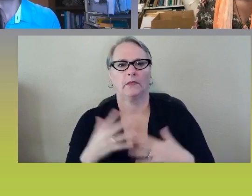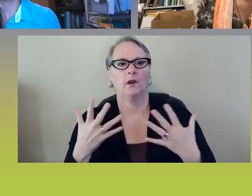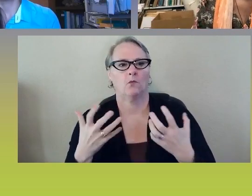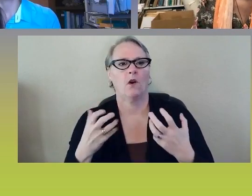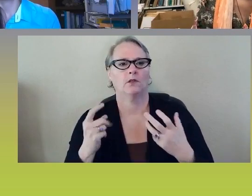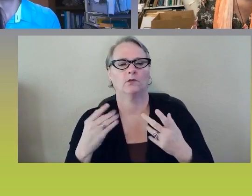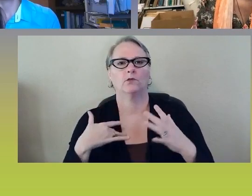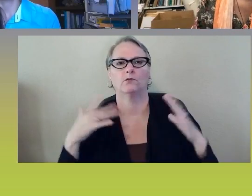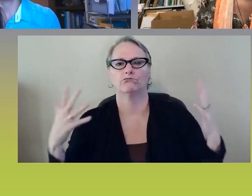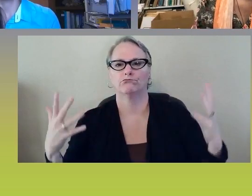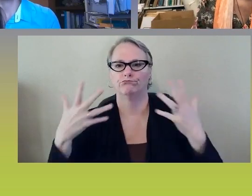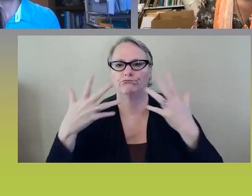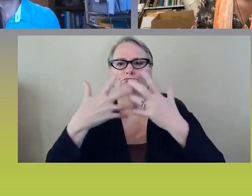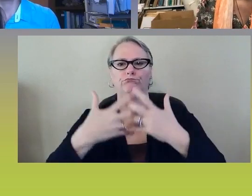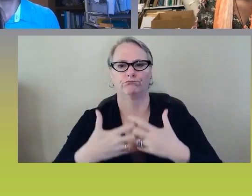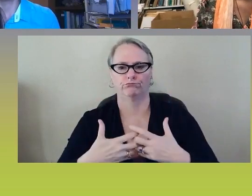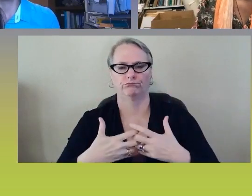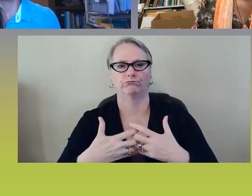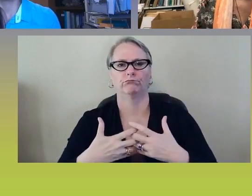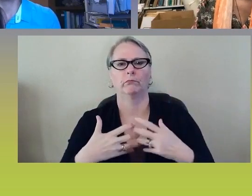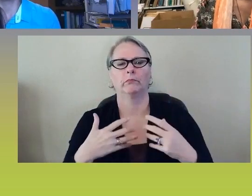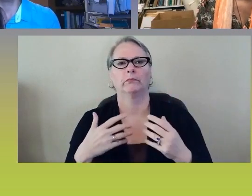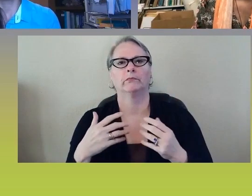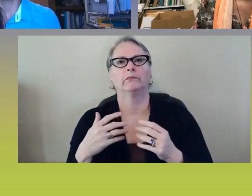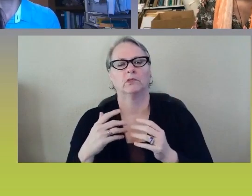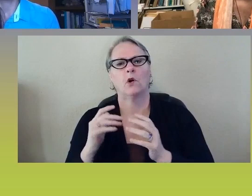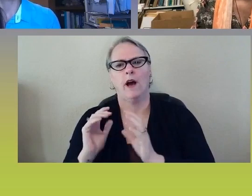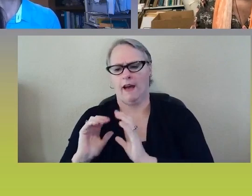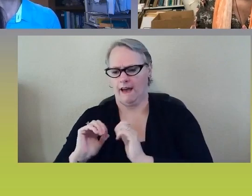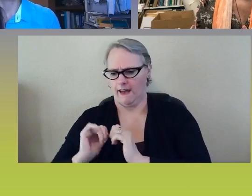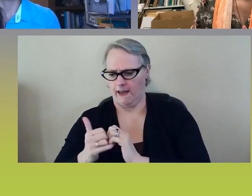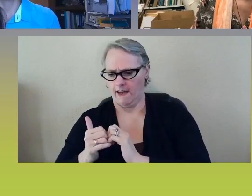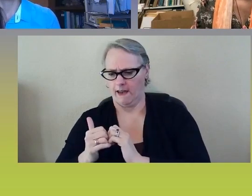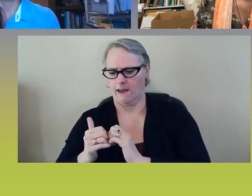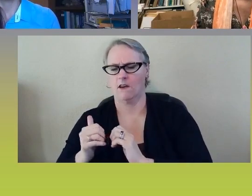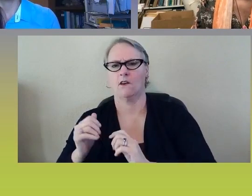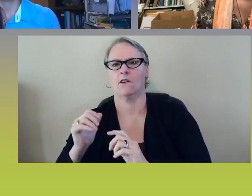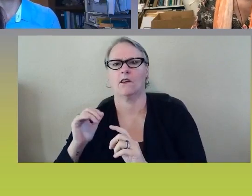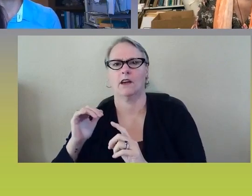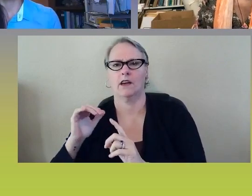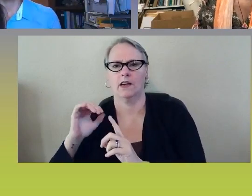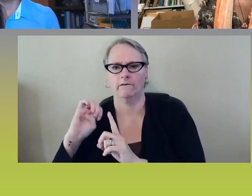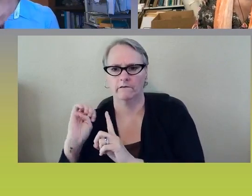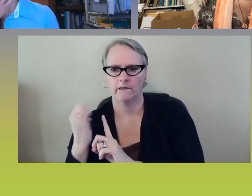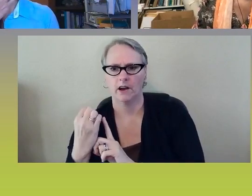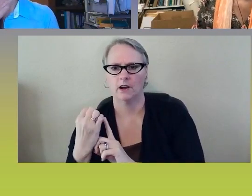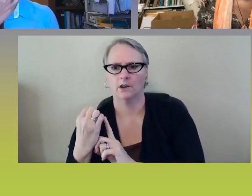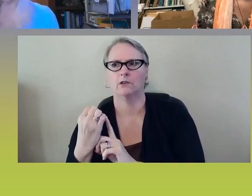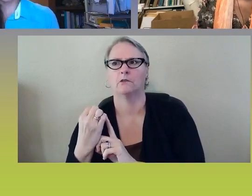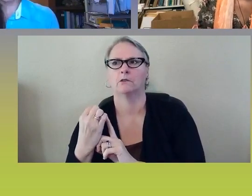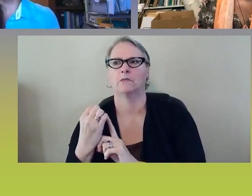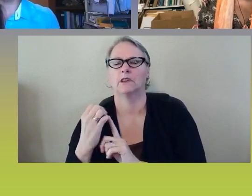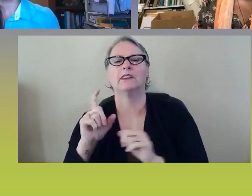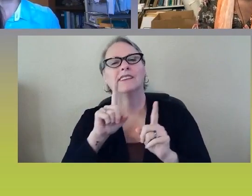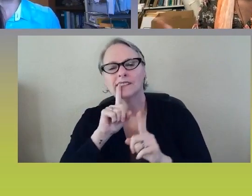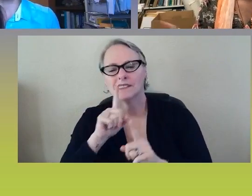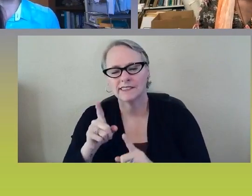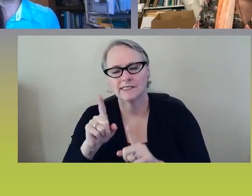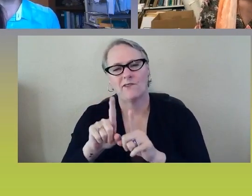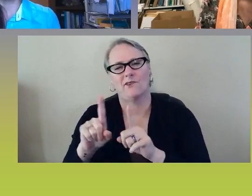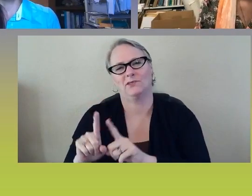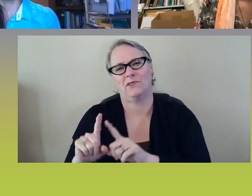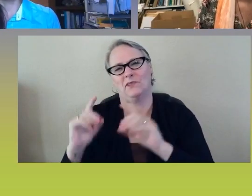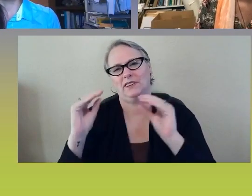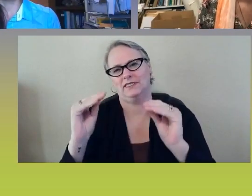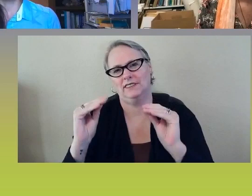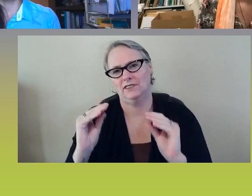together. That is how the environment is also a teacher. The people that